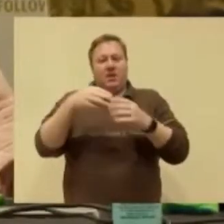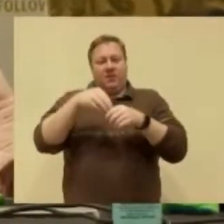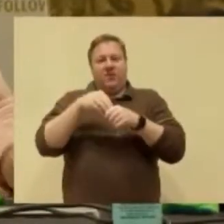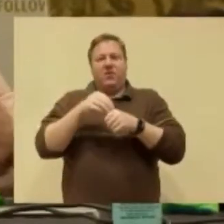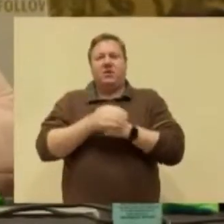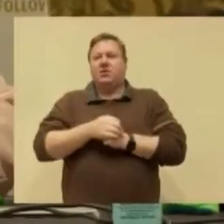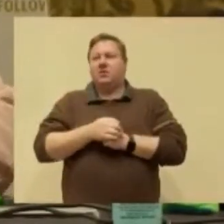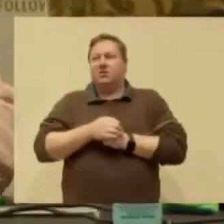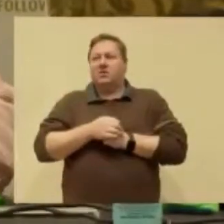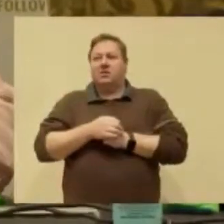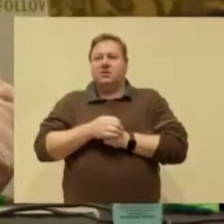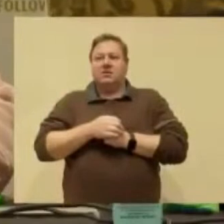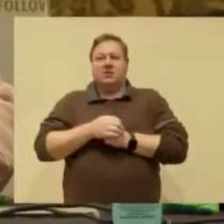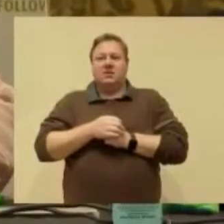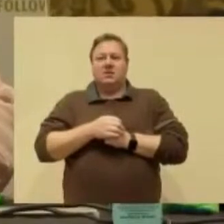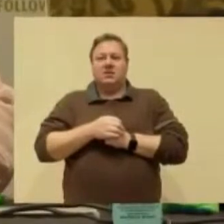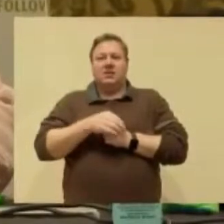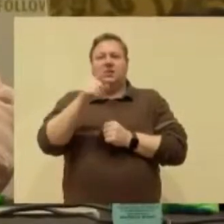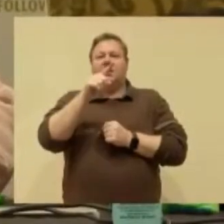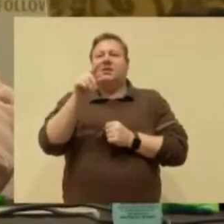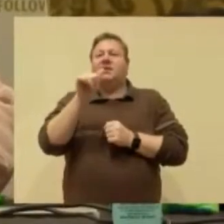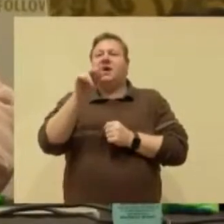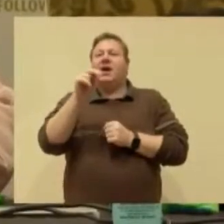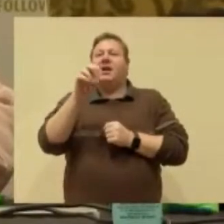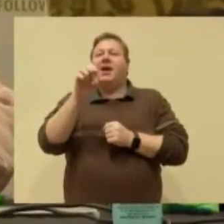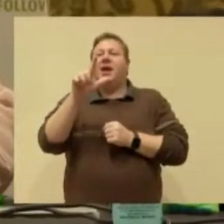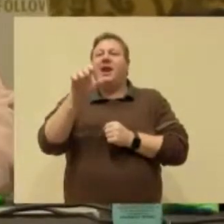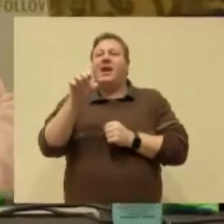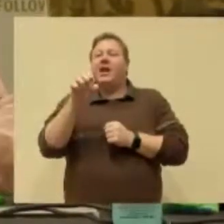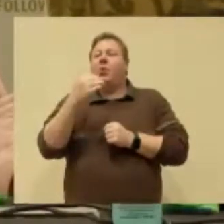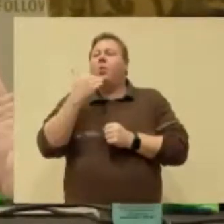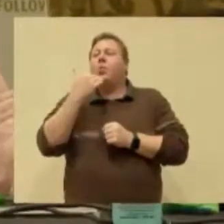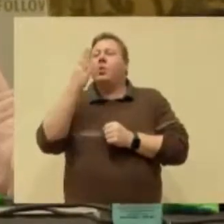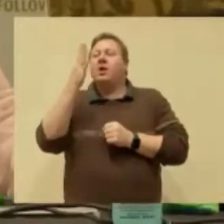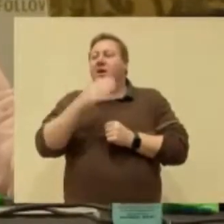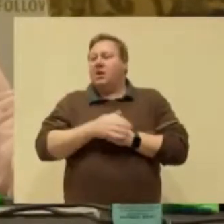zondele who is that